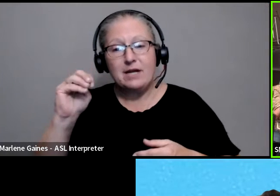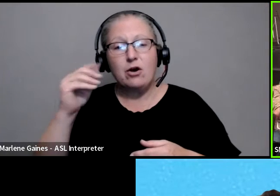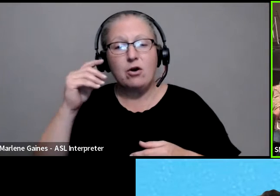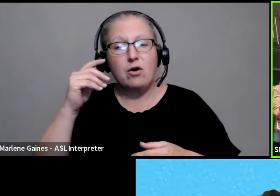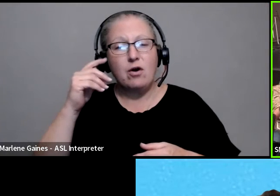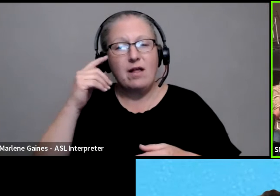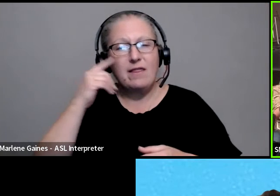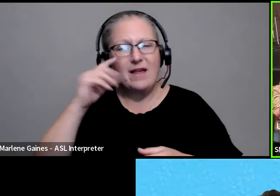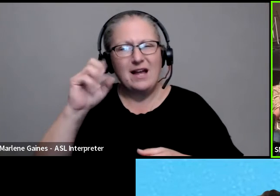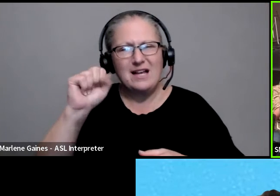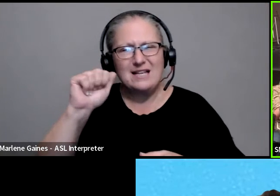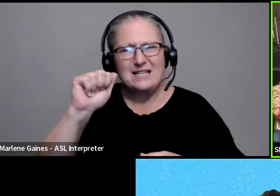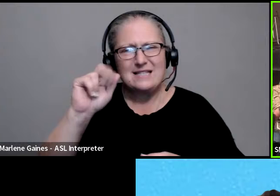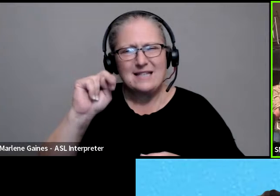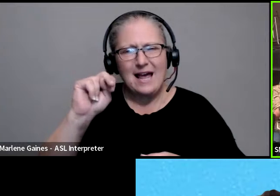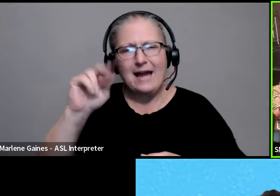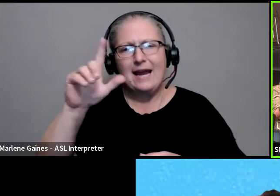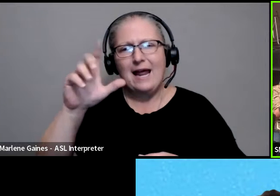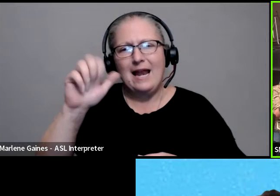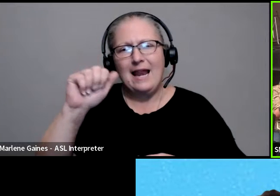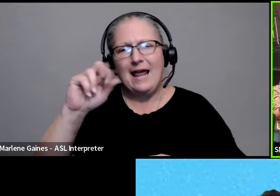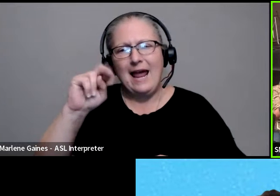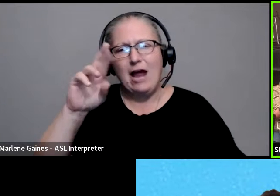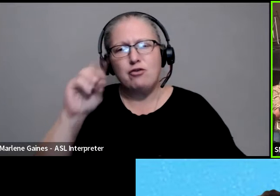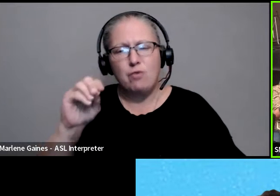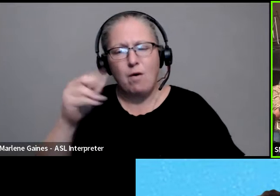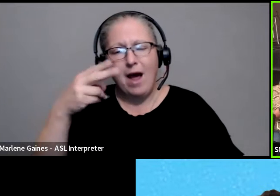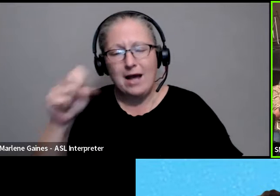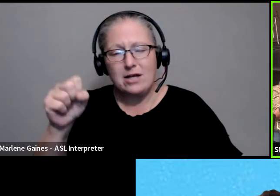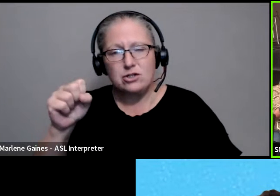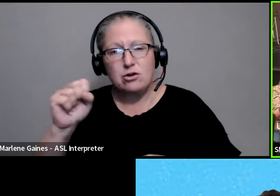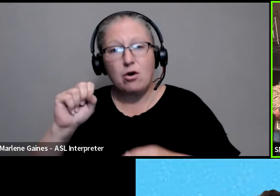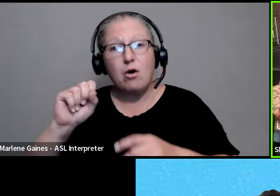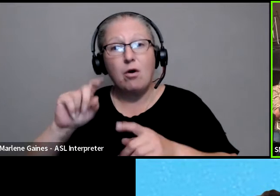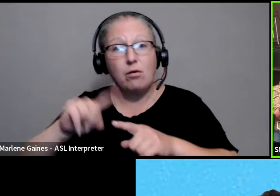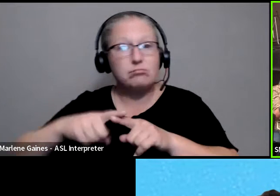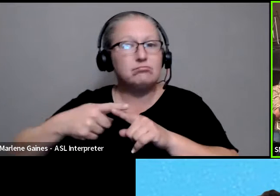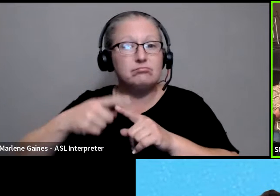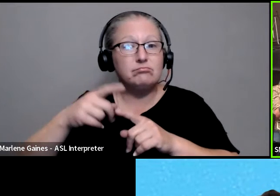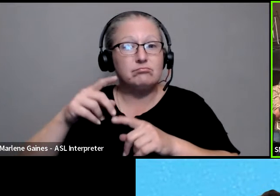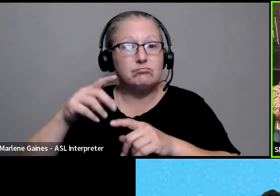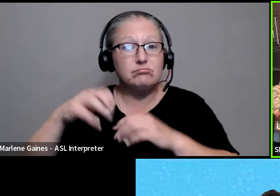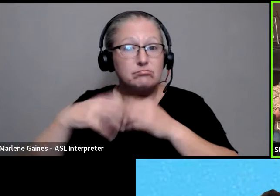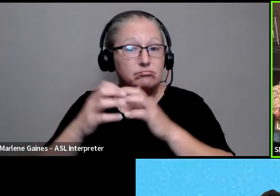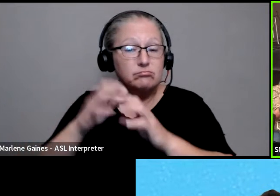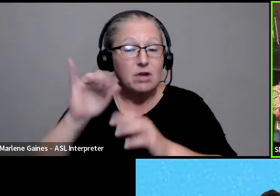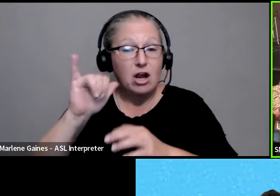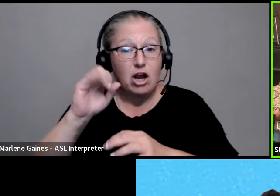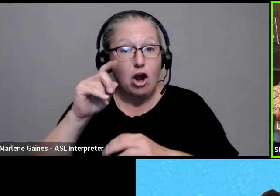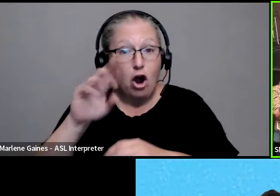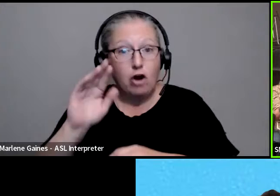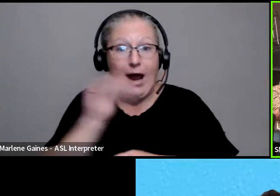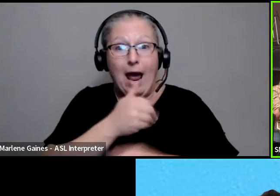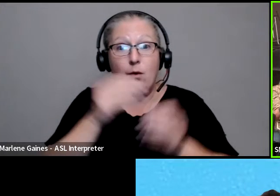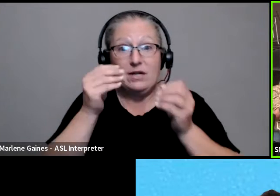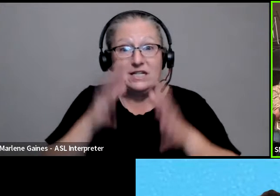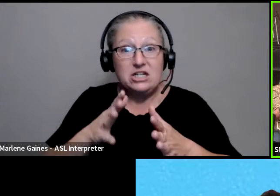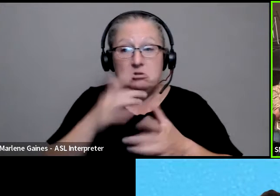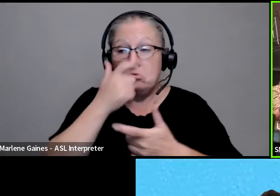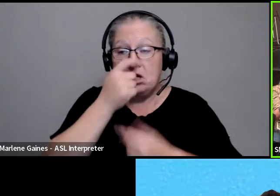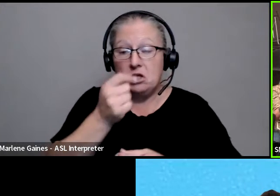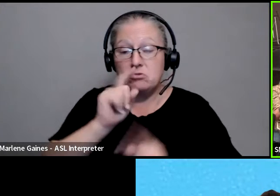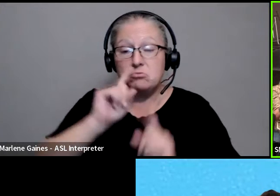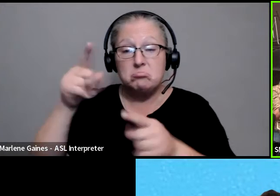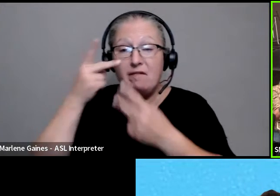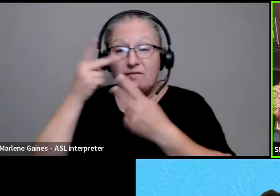San Leandro High School, had implemented Yonder. And so some of our teachers were interested in going to visit. And so